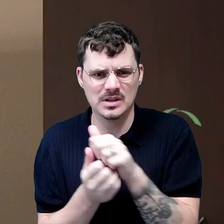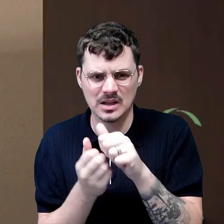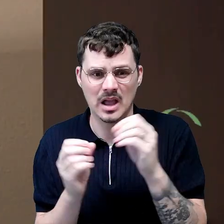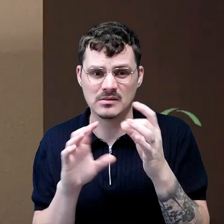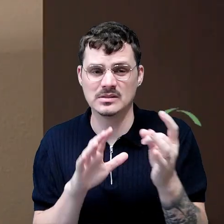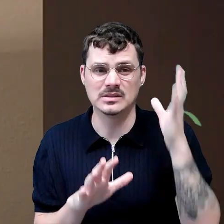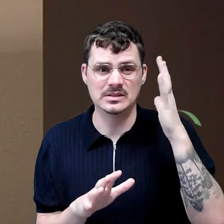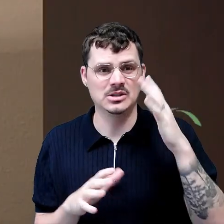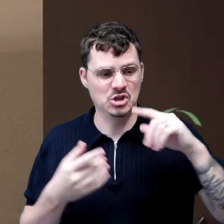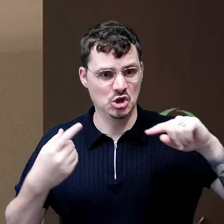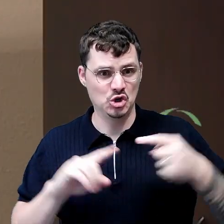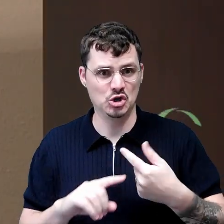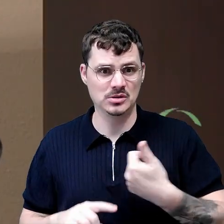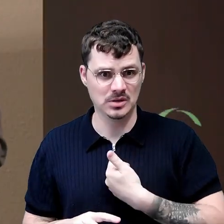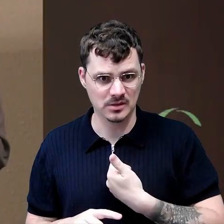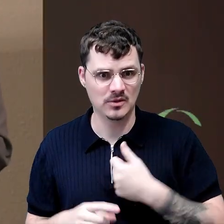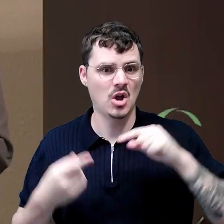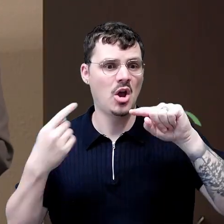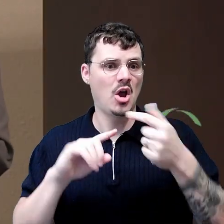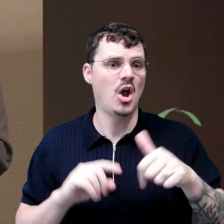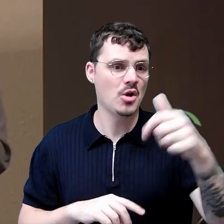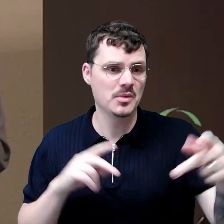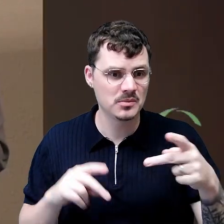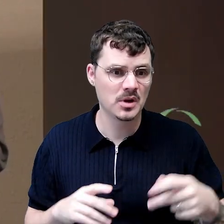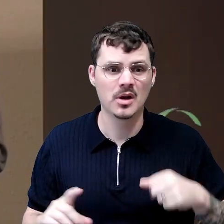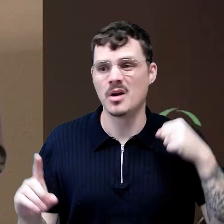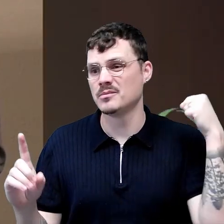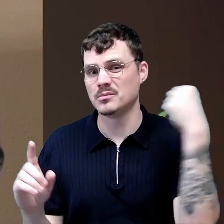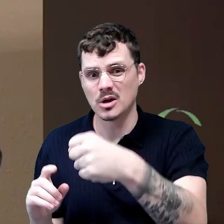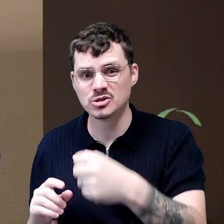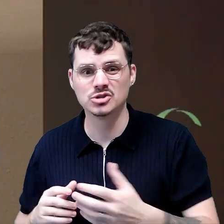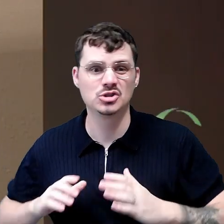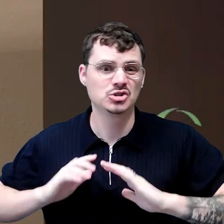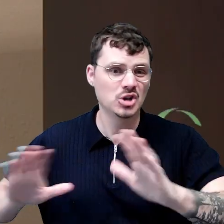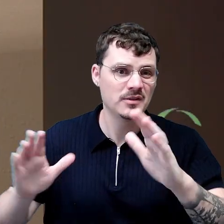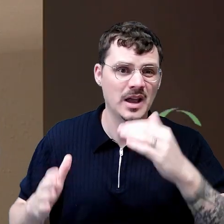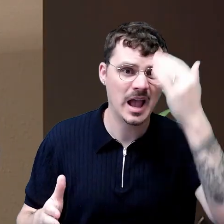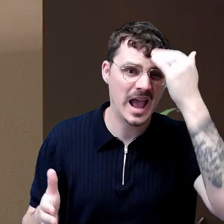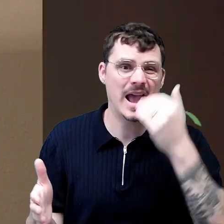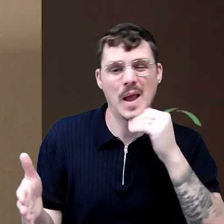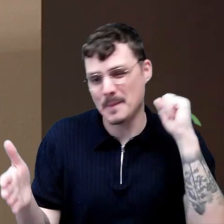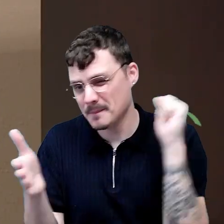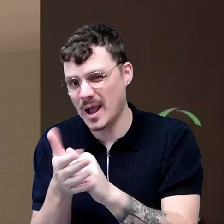violent to himself and other people, punching, shoving, headbanging, biting,